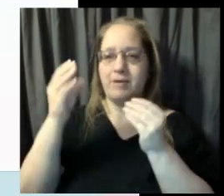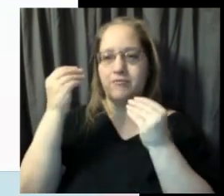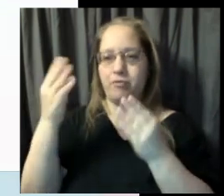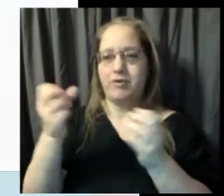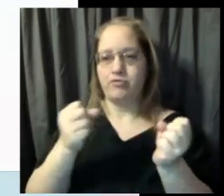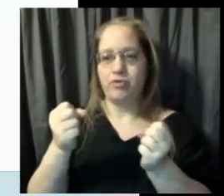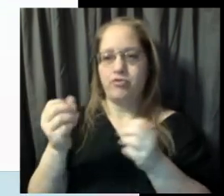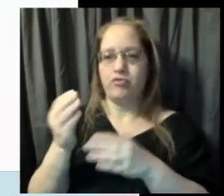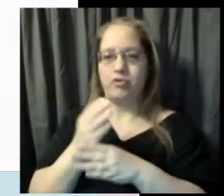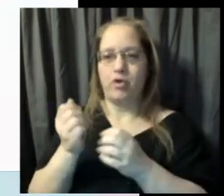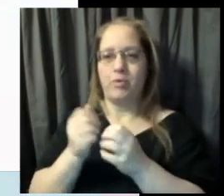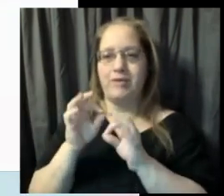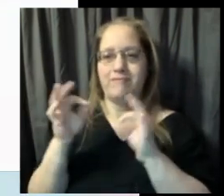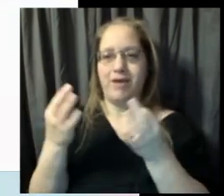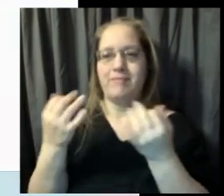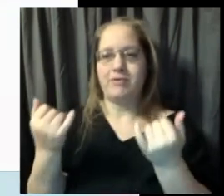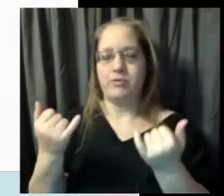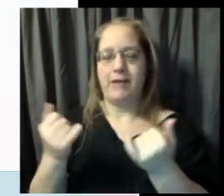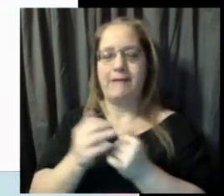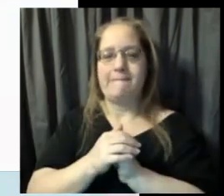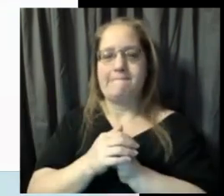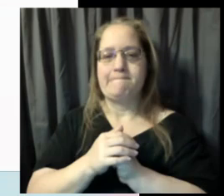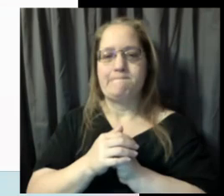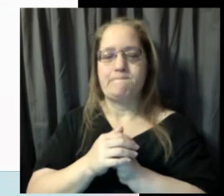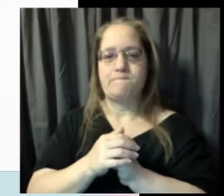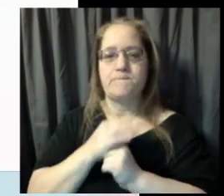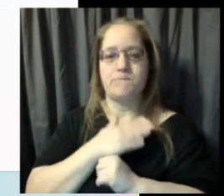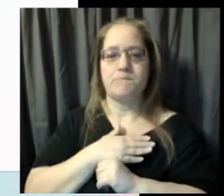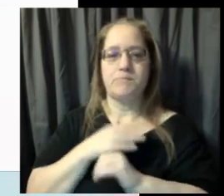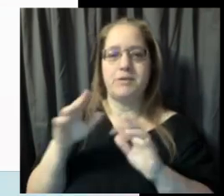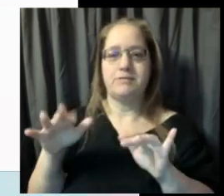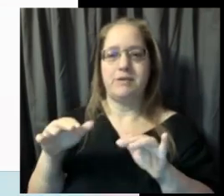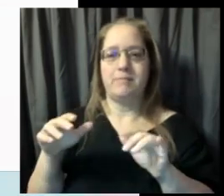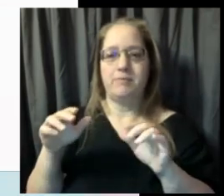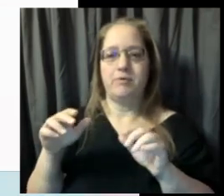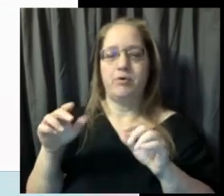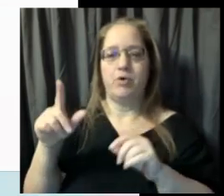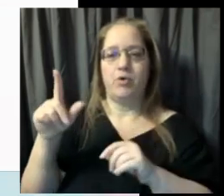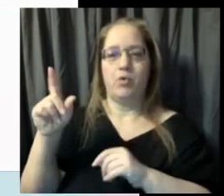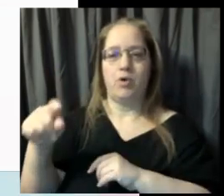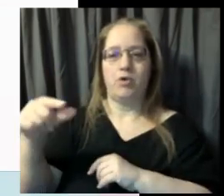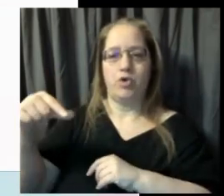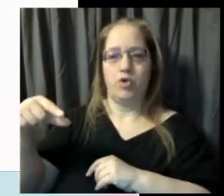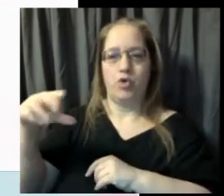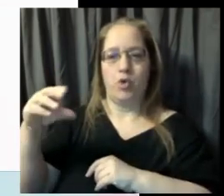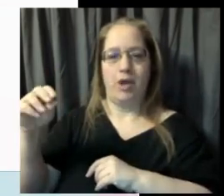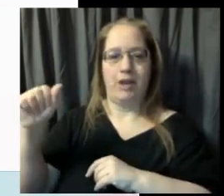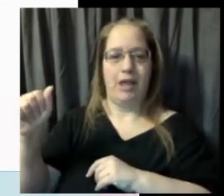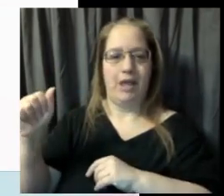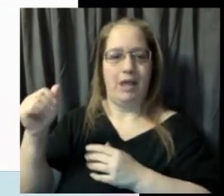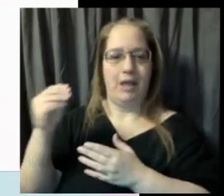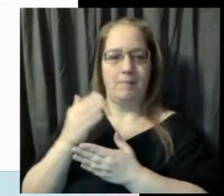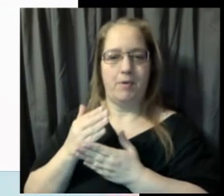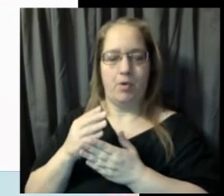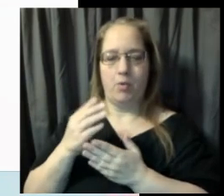and strategies that you have shared with our families today. Please post your questions in the Q&A feature. We'll be happy to answer those